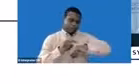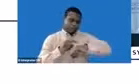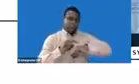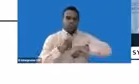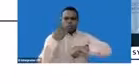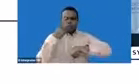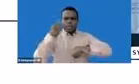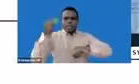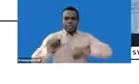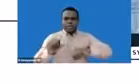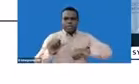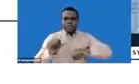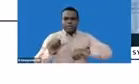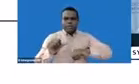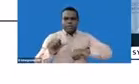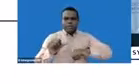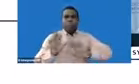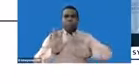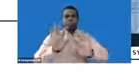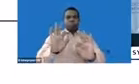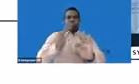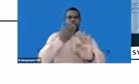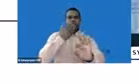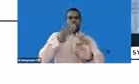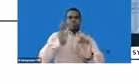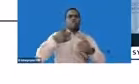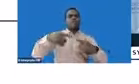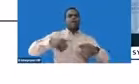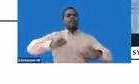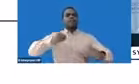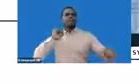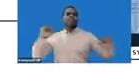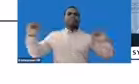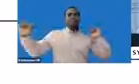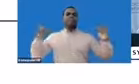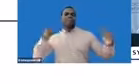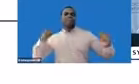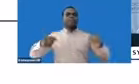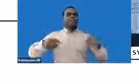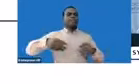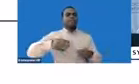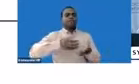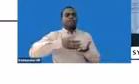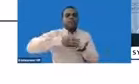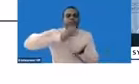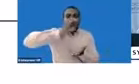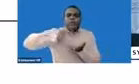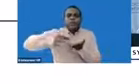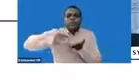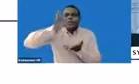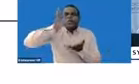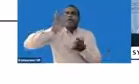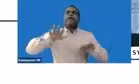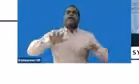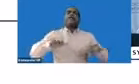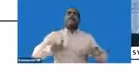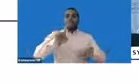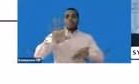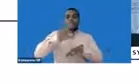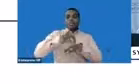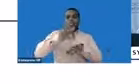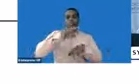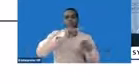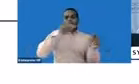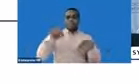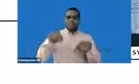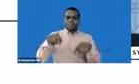of coffee, and come back very fresh in 15 minutes. And that is 5 minutes past 3 in Central